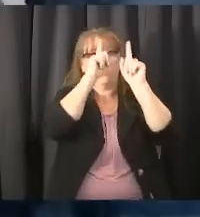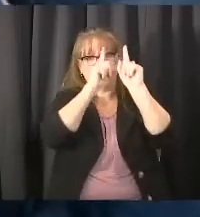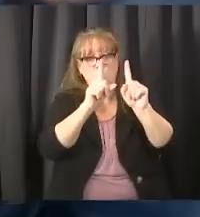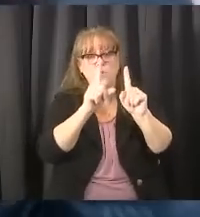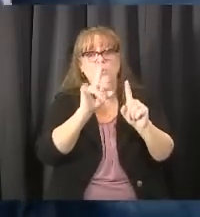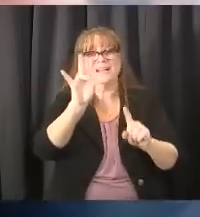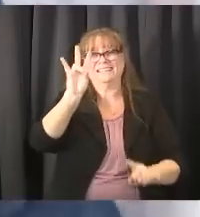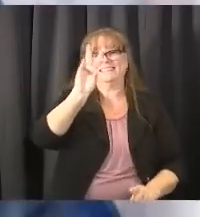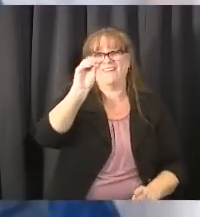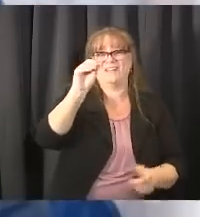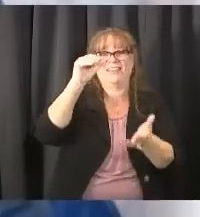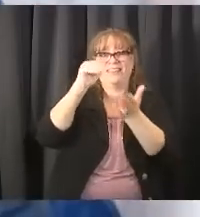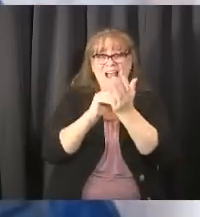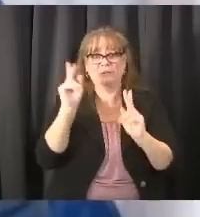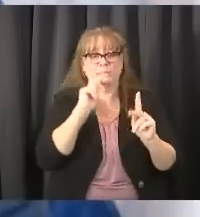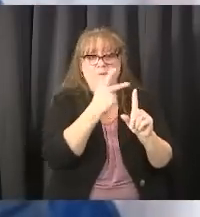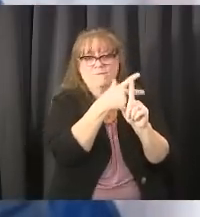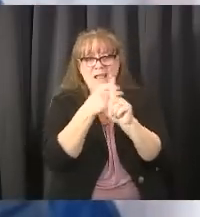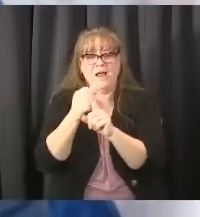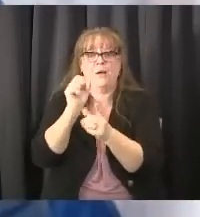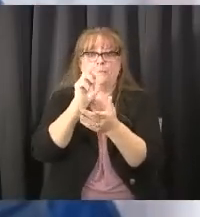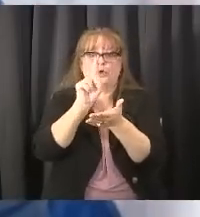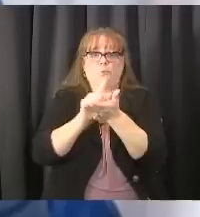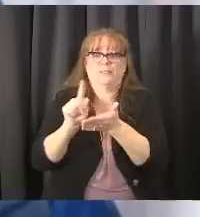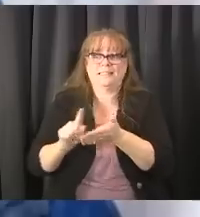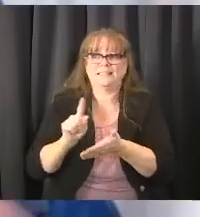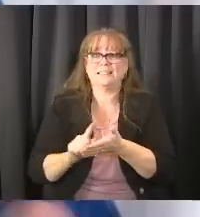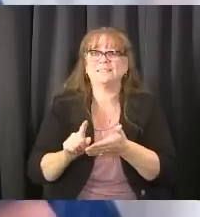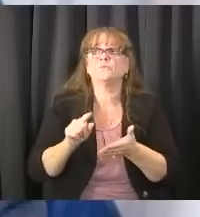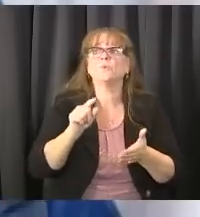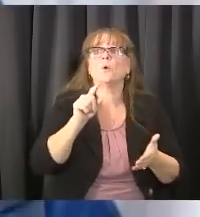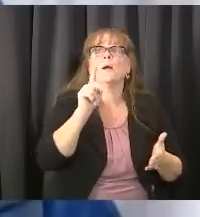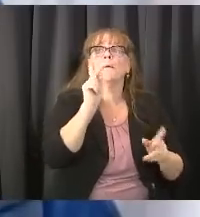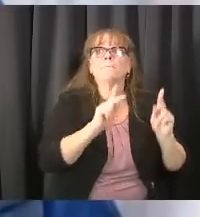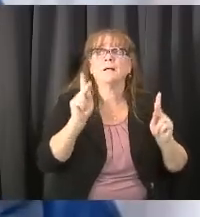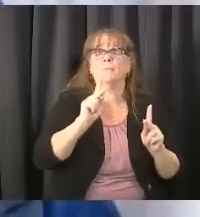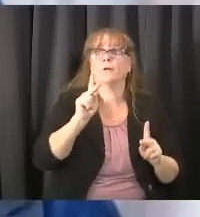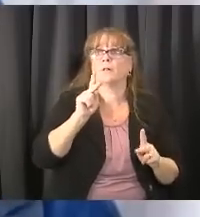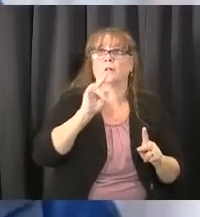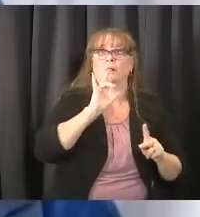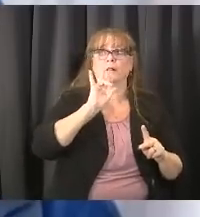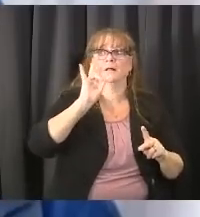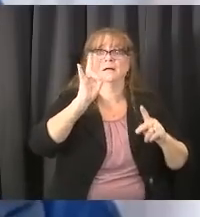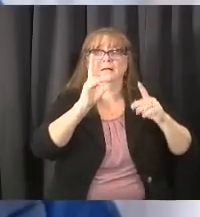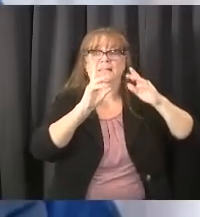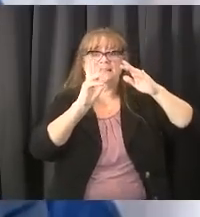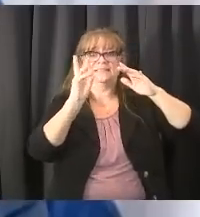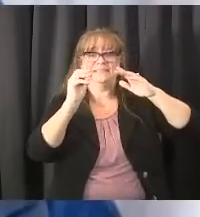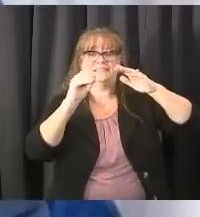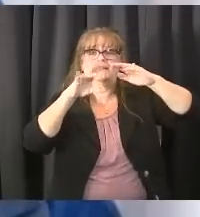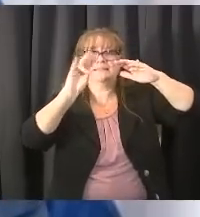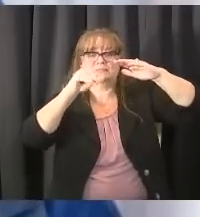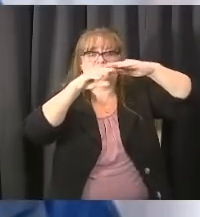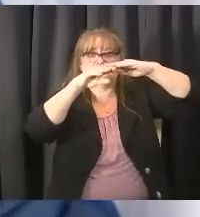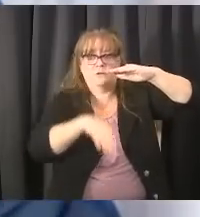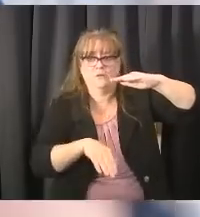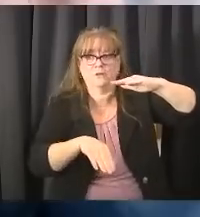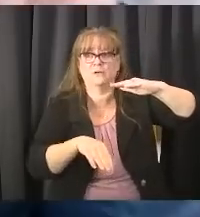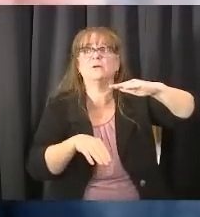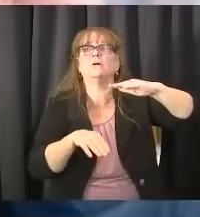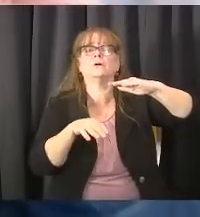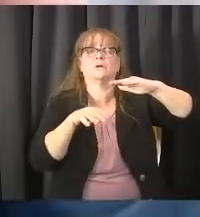over 70 do want it because they know that the threat of the virus, it'll take us till the end of February at current supply levels. So that can be frustrating. You